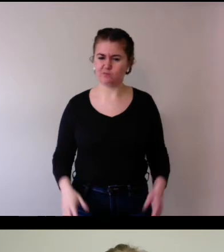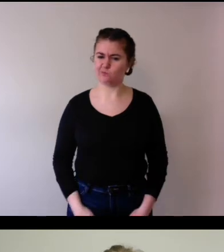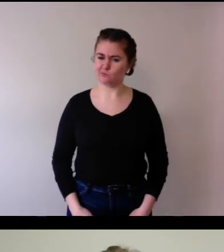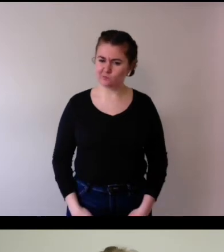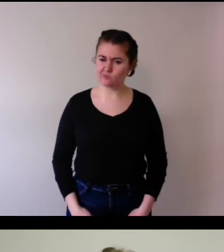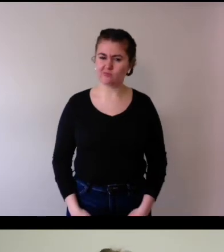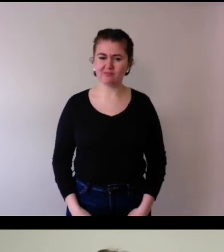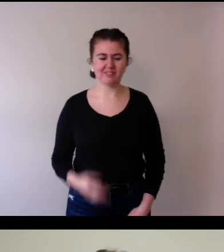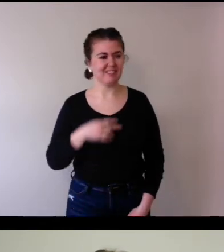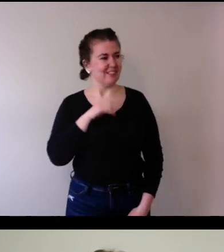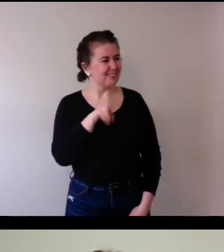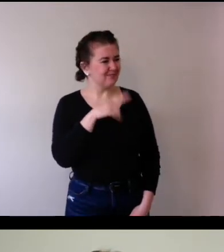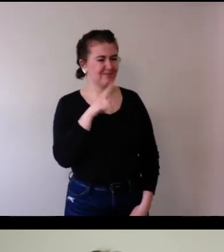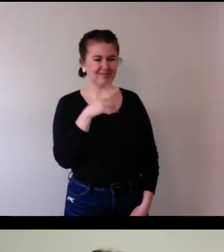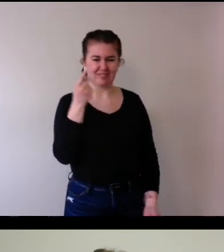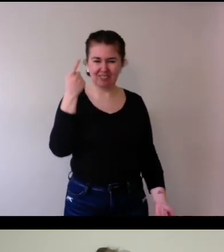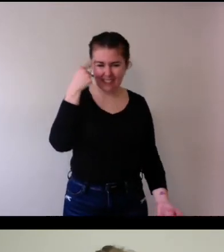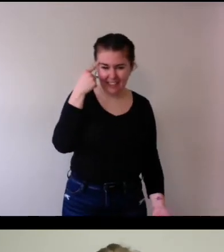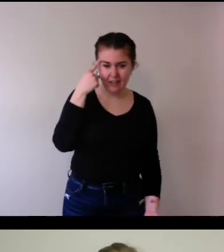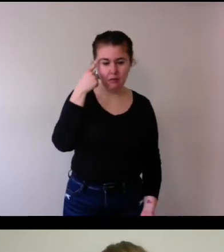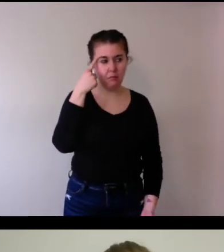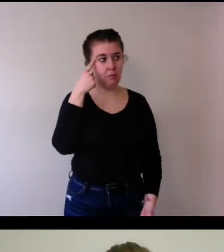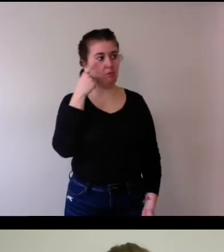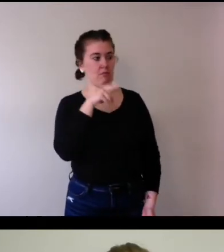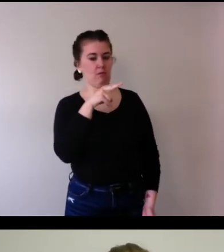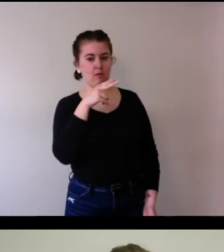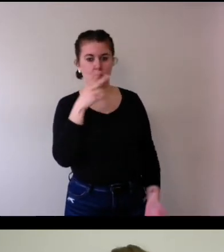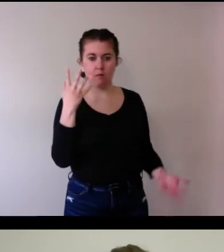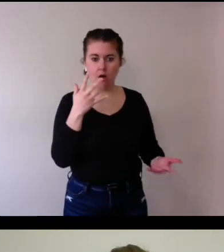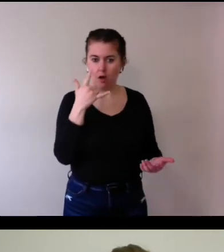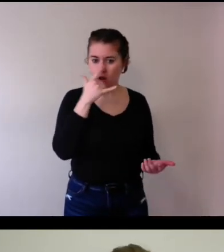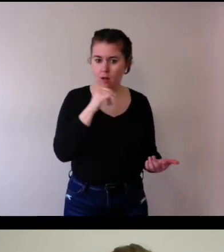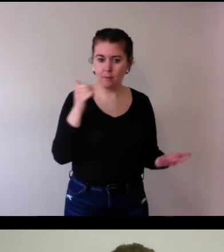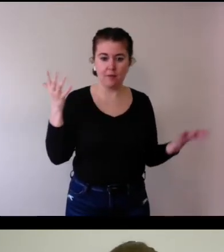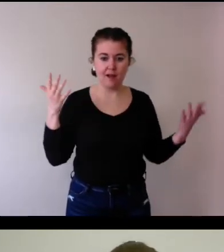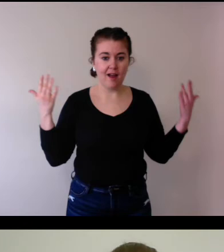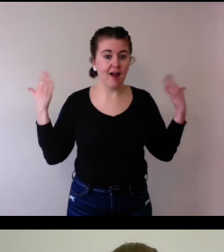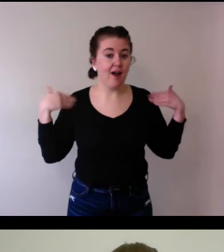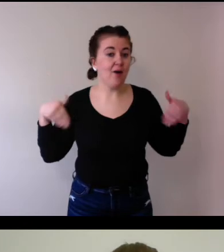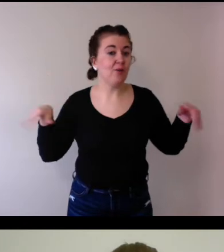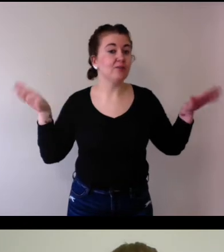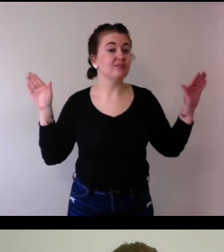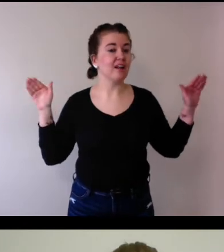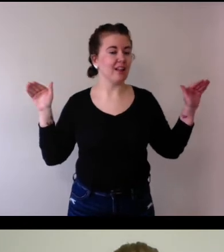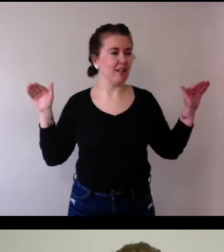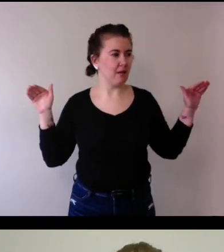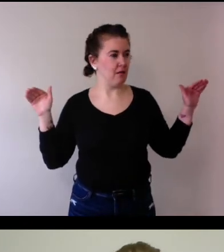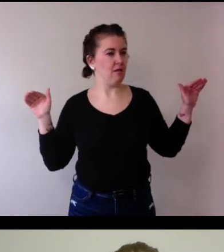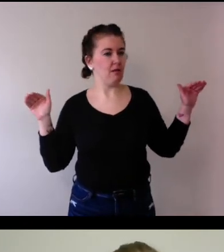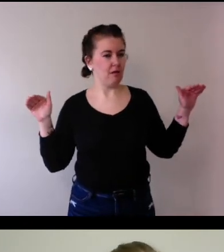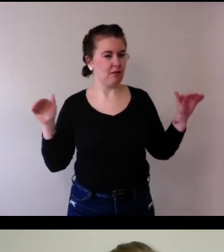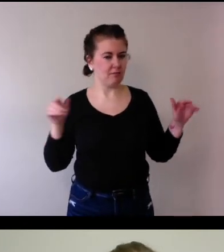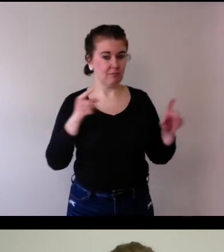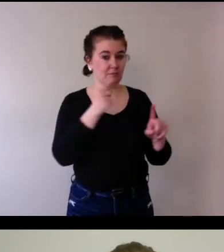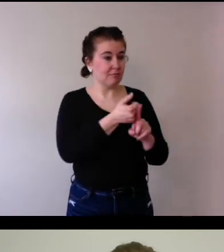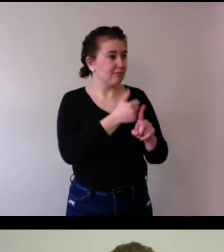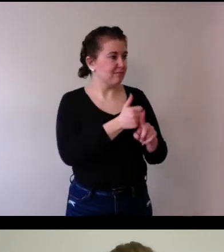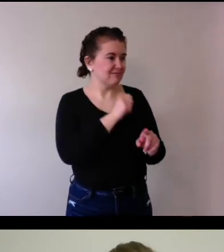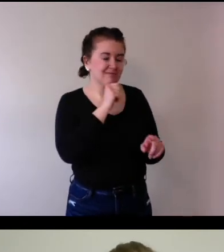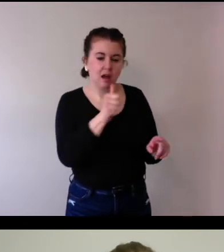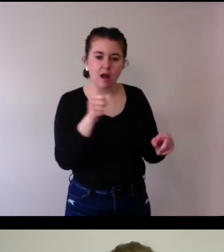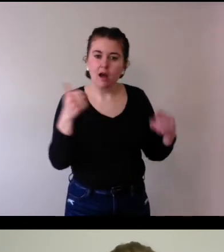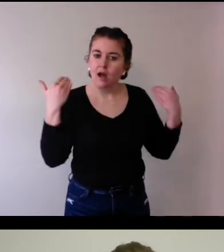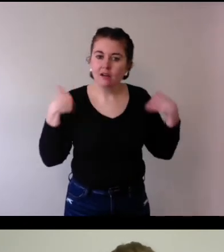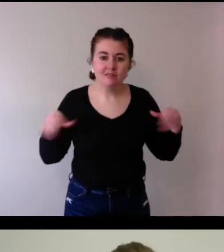What about this? Oh, sometimes it looked like an angel, but it wasn't